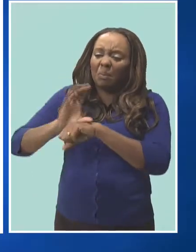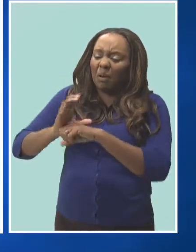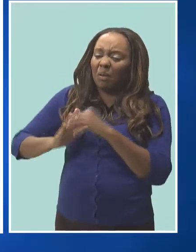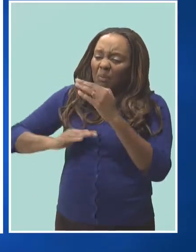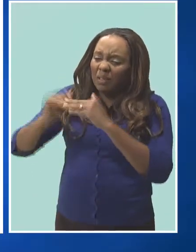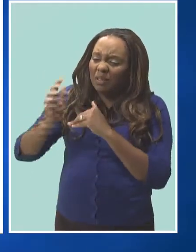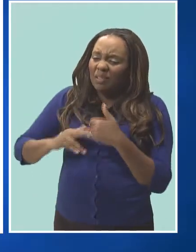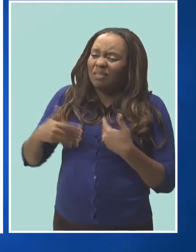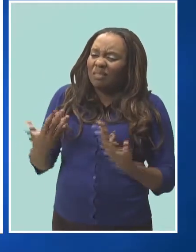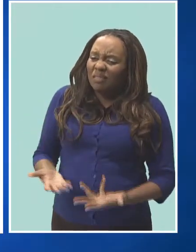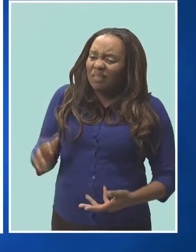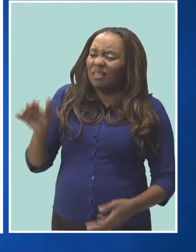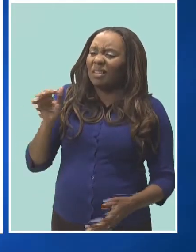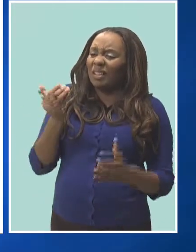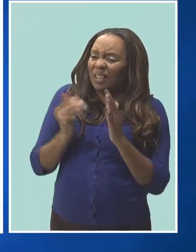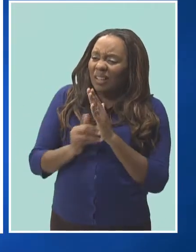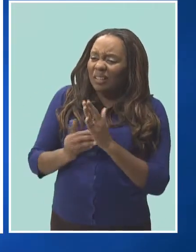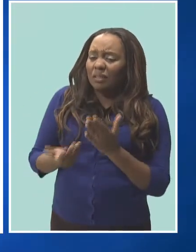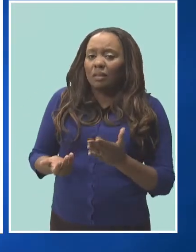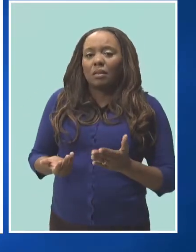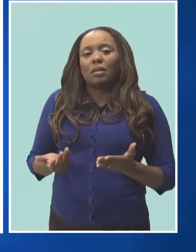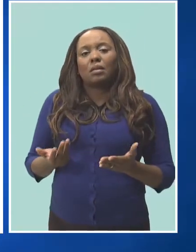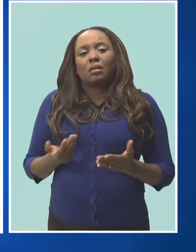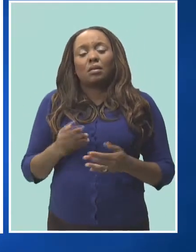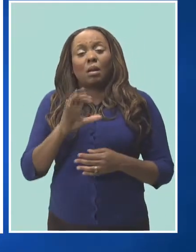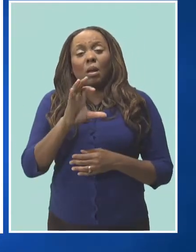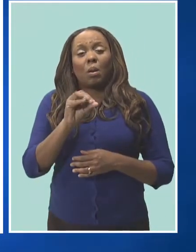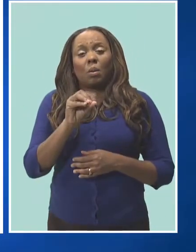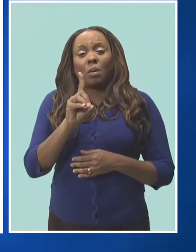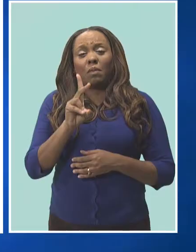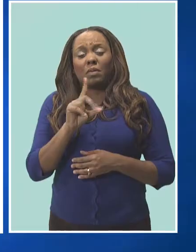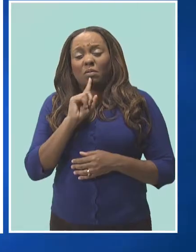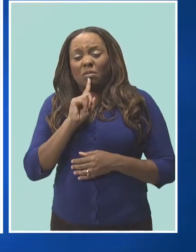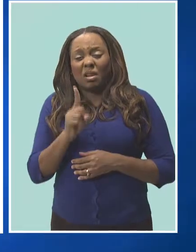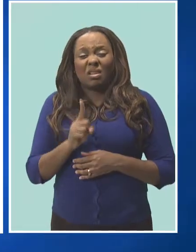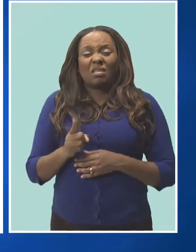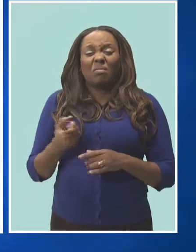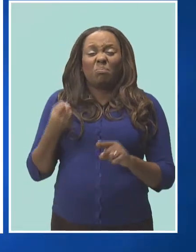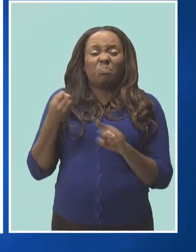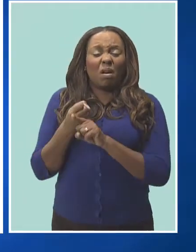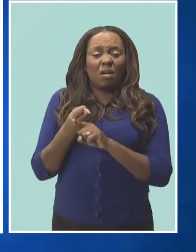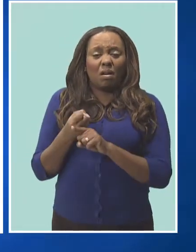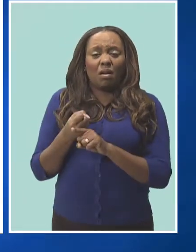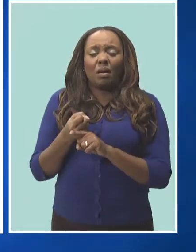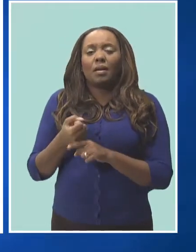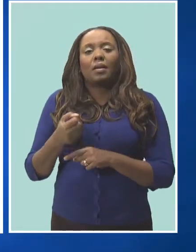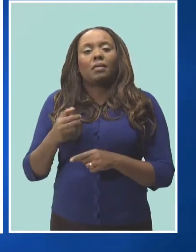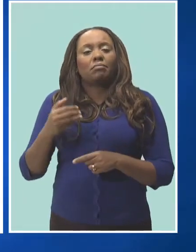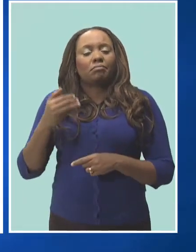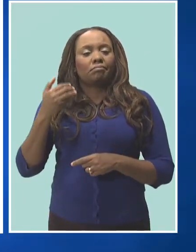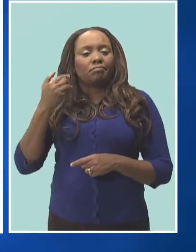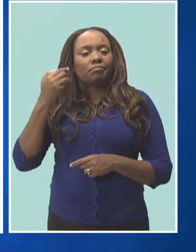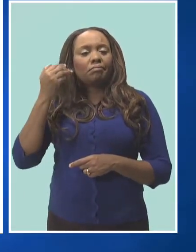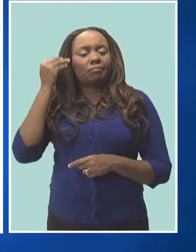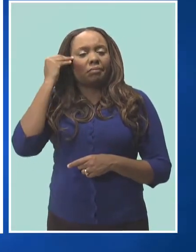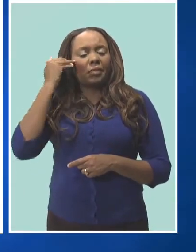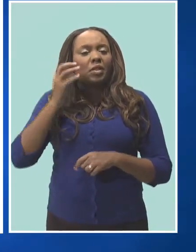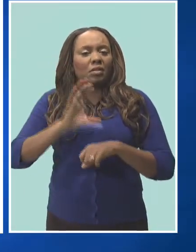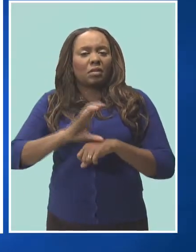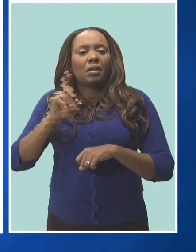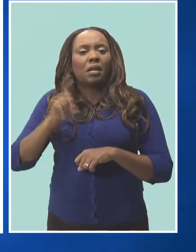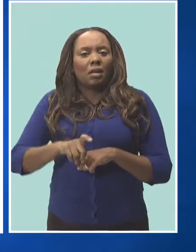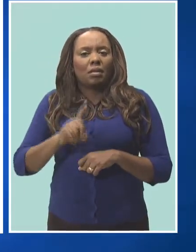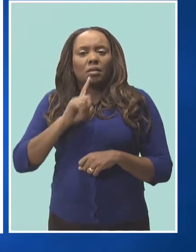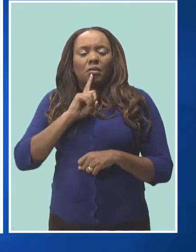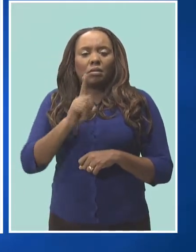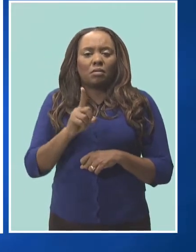again. Something that was as disruptive as COVID-19 to our lives. I believe the church now has to find and do something that